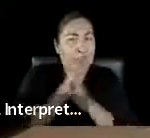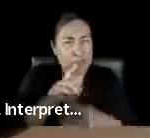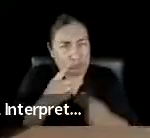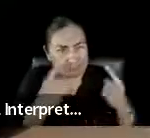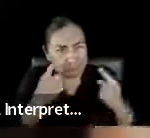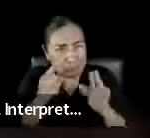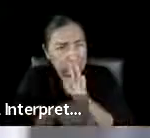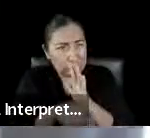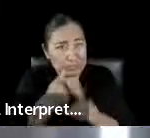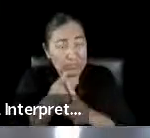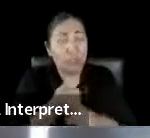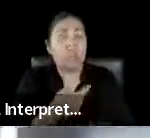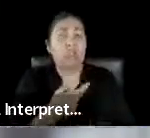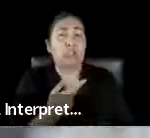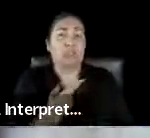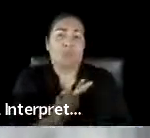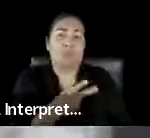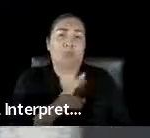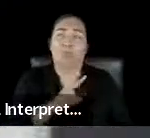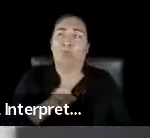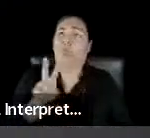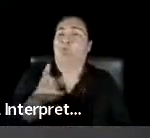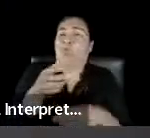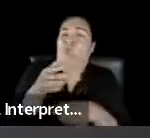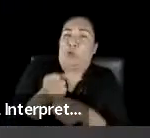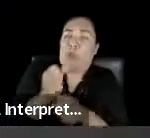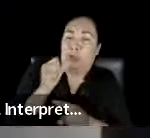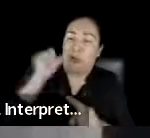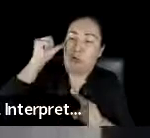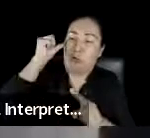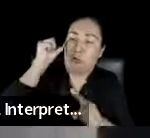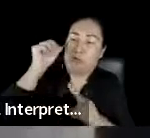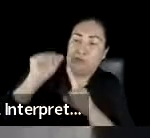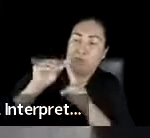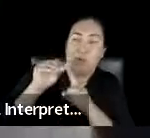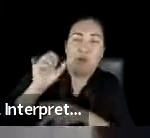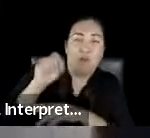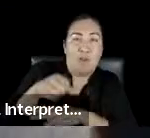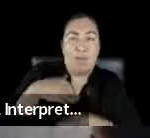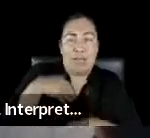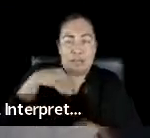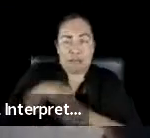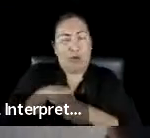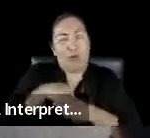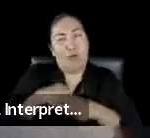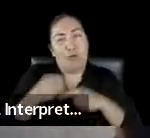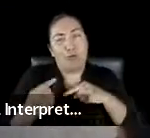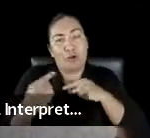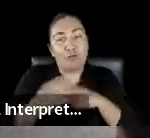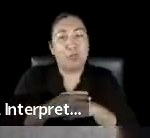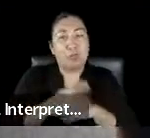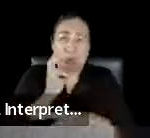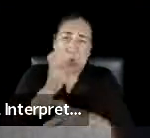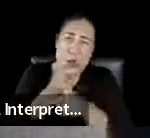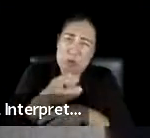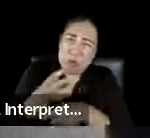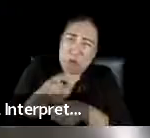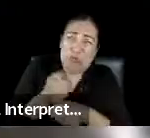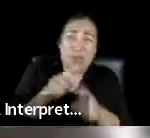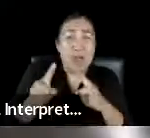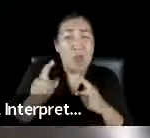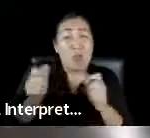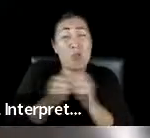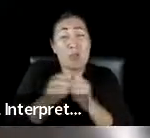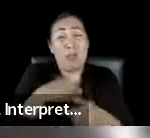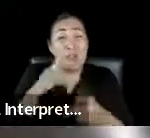out to a trusted adult and they helped me overcome my internal struggles. It was hard confiding in someone, but with the help of my friends and peers, I used the resources that were